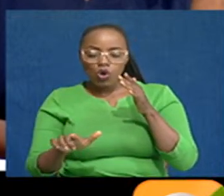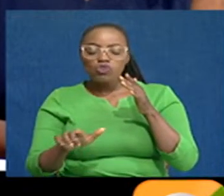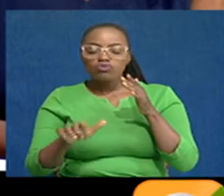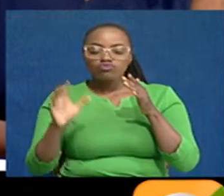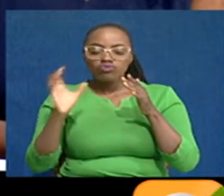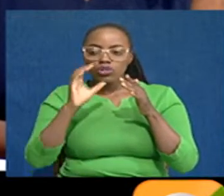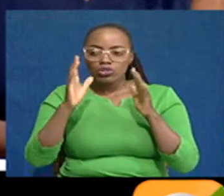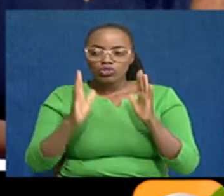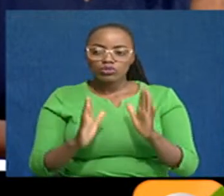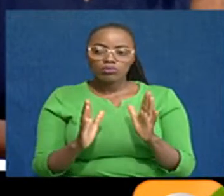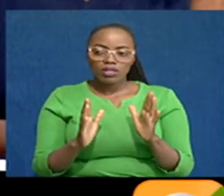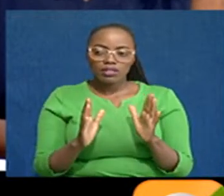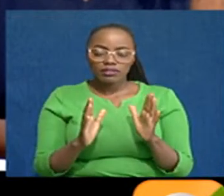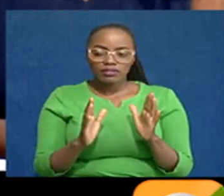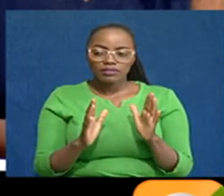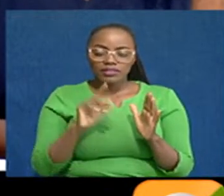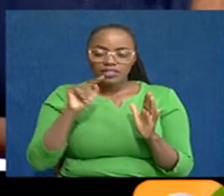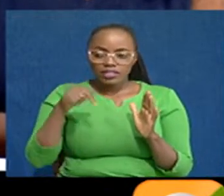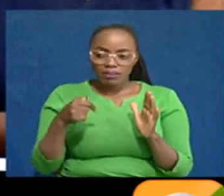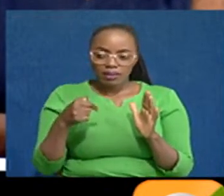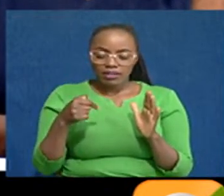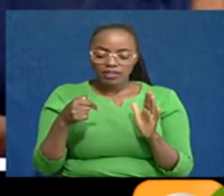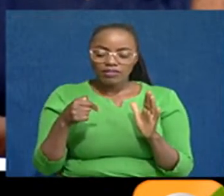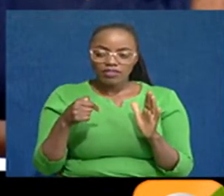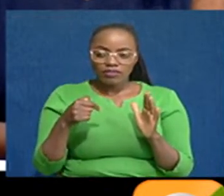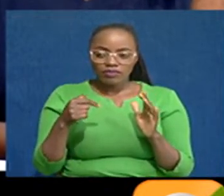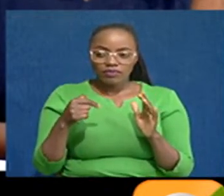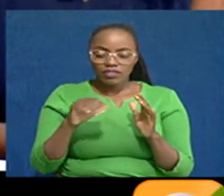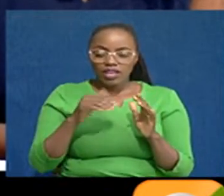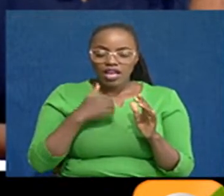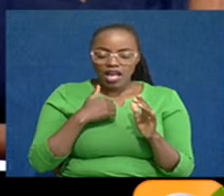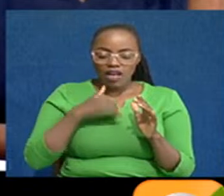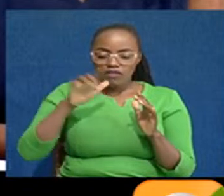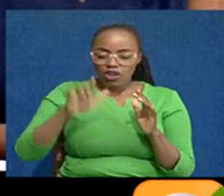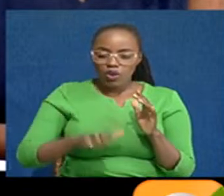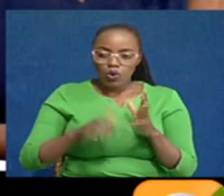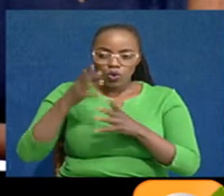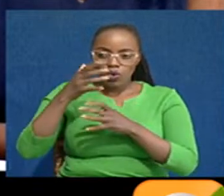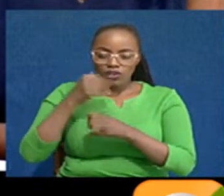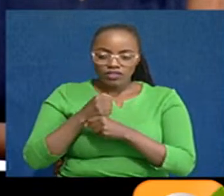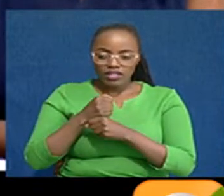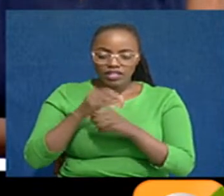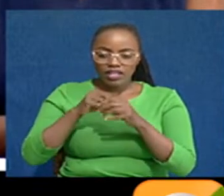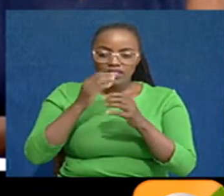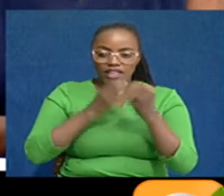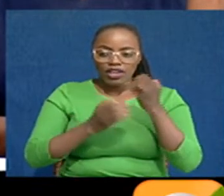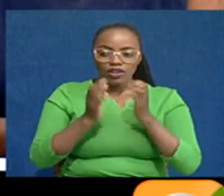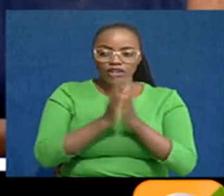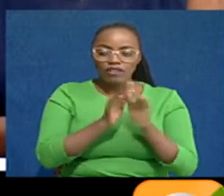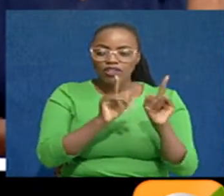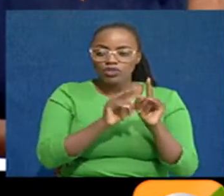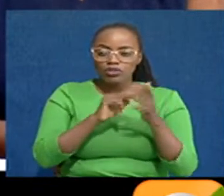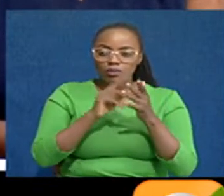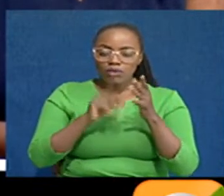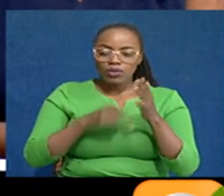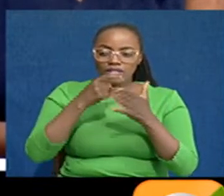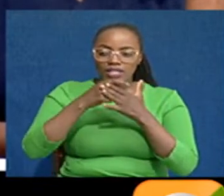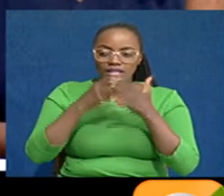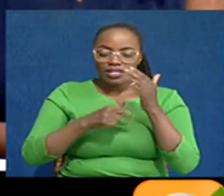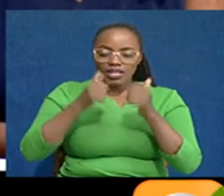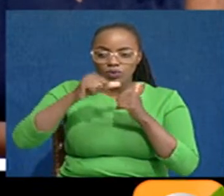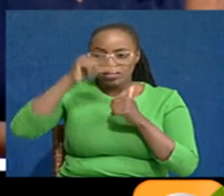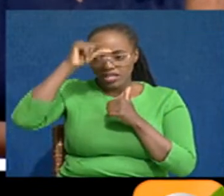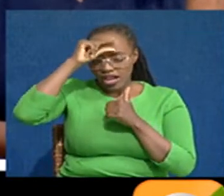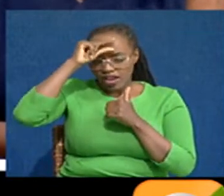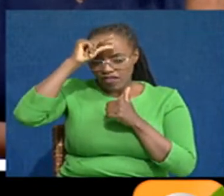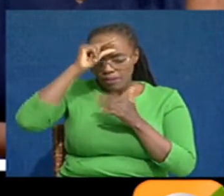consumer demand. There's low confidence in the economy, and also means that the taxes that the